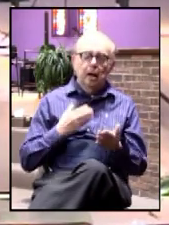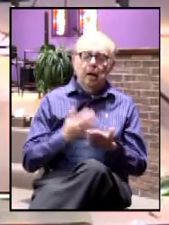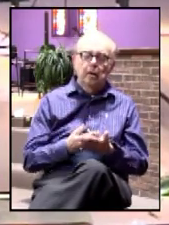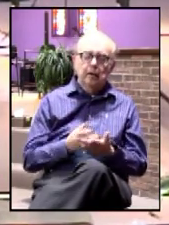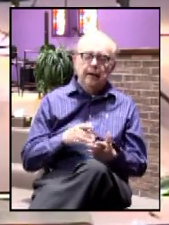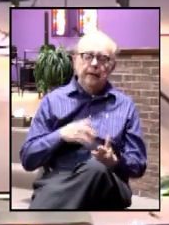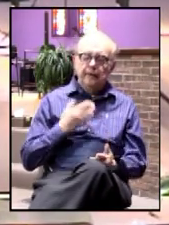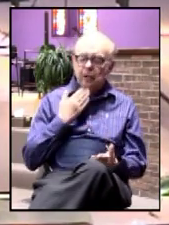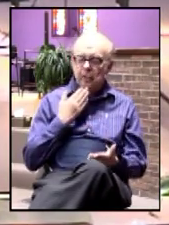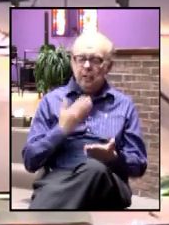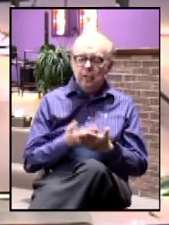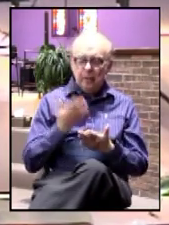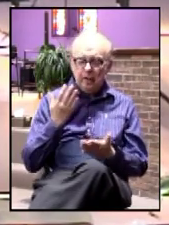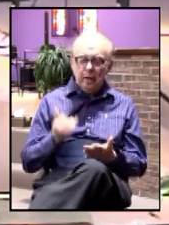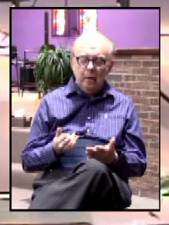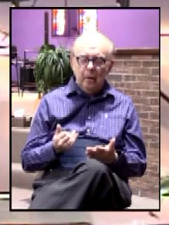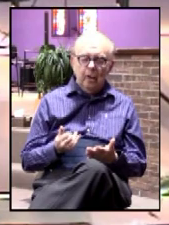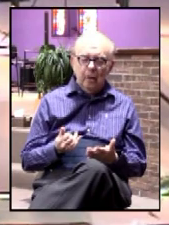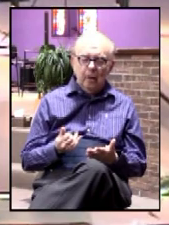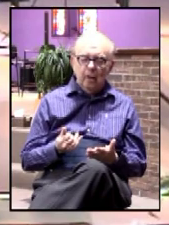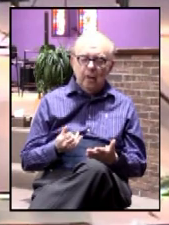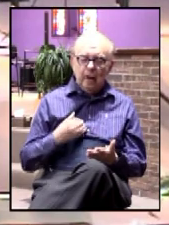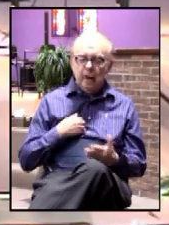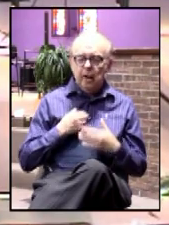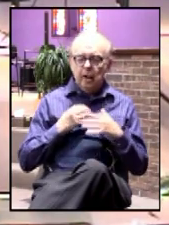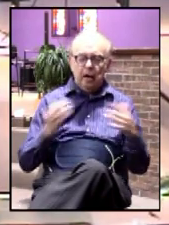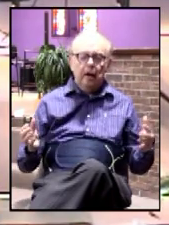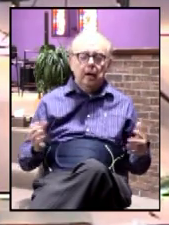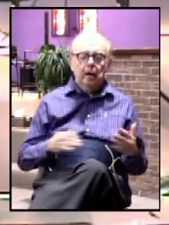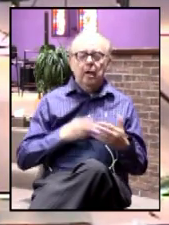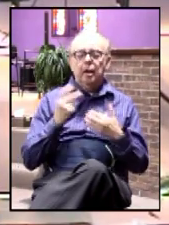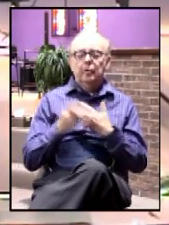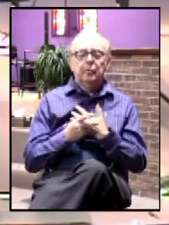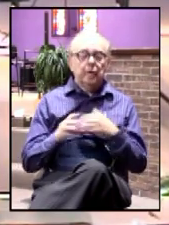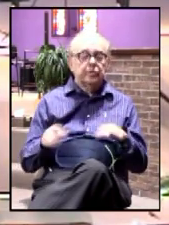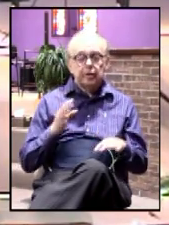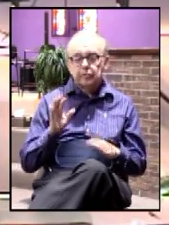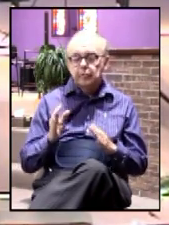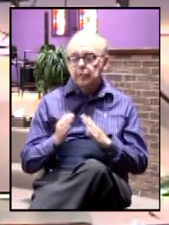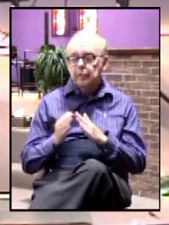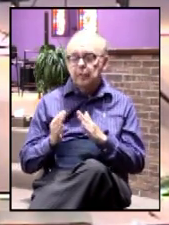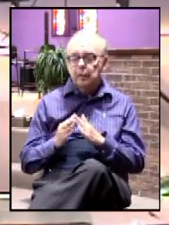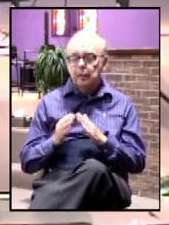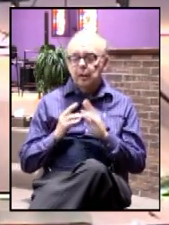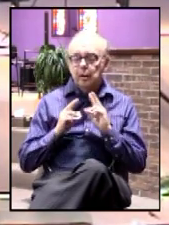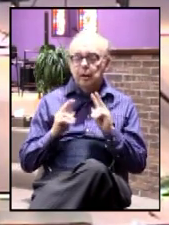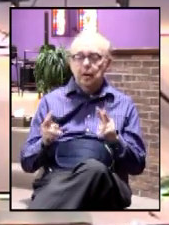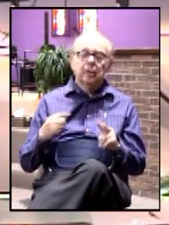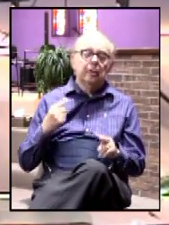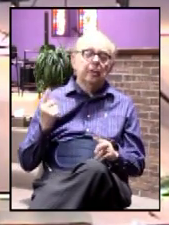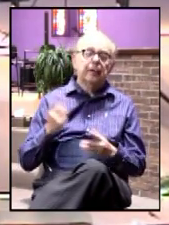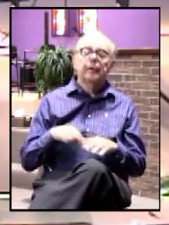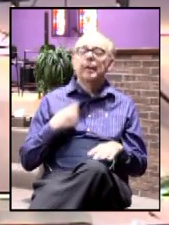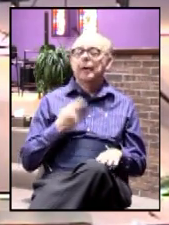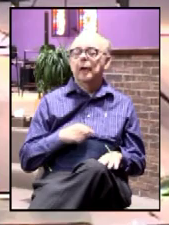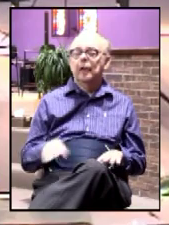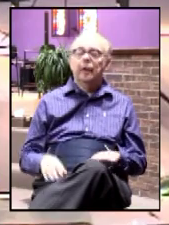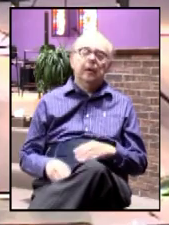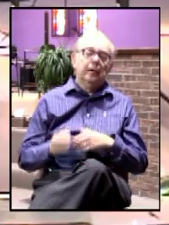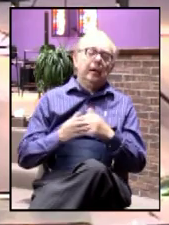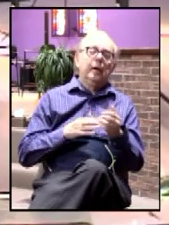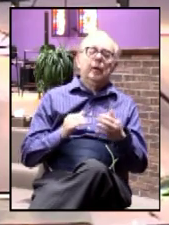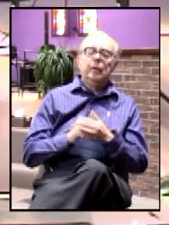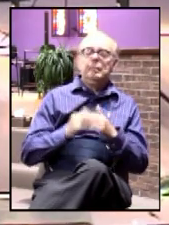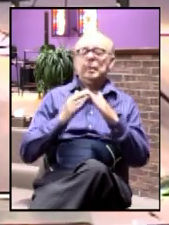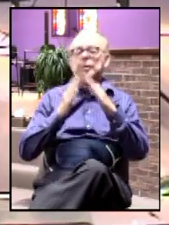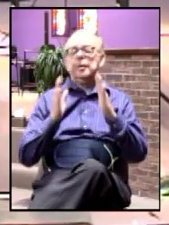and feel really good because I've done a huge project to the community. Look at what we did. We